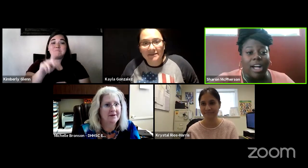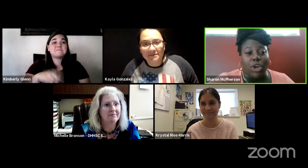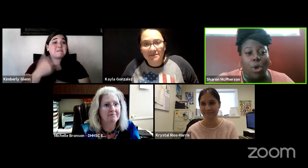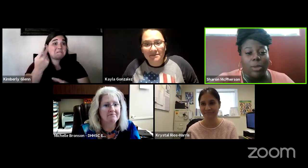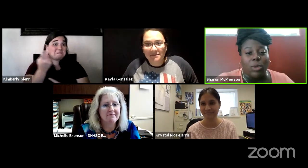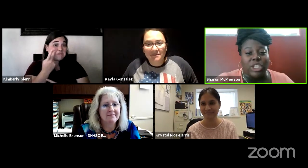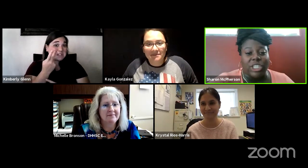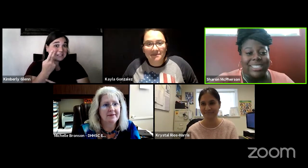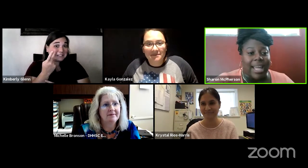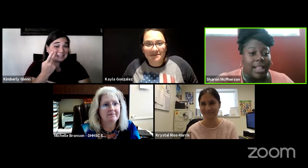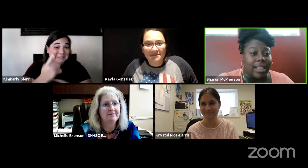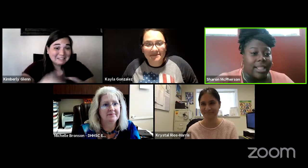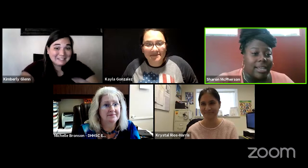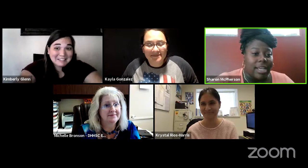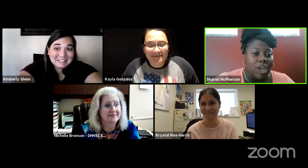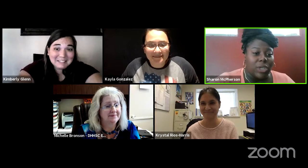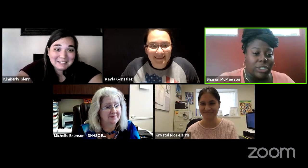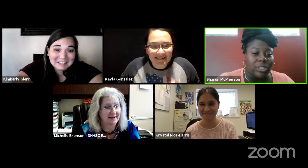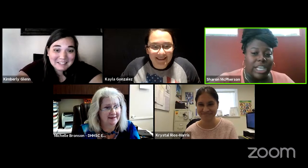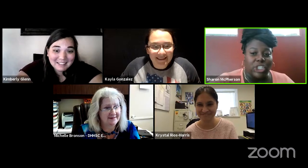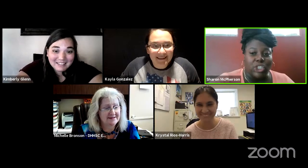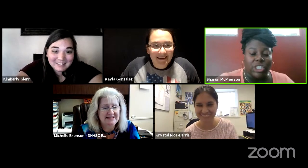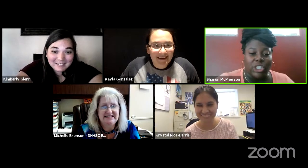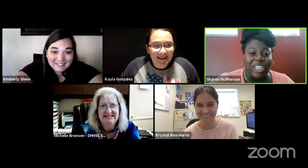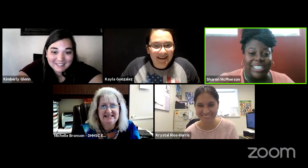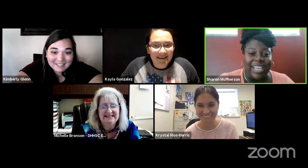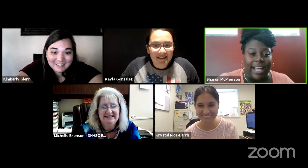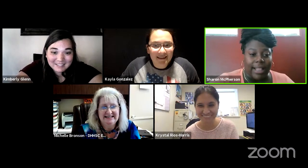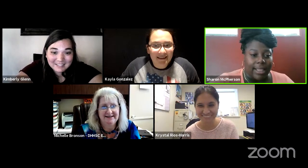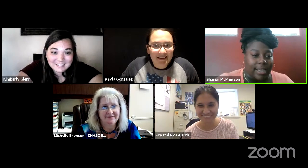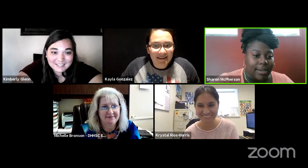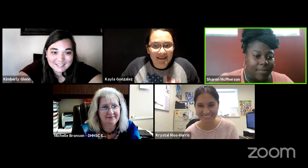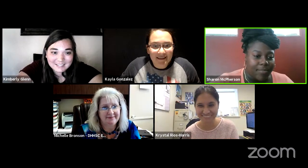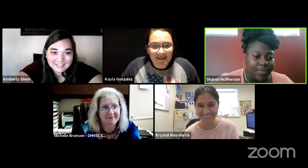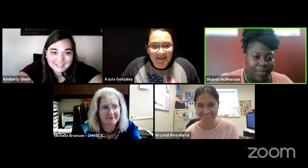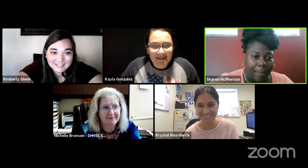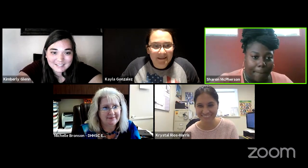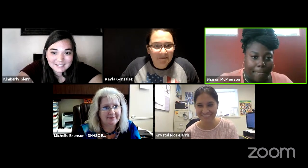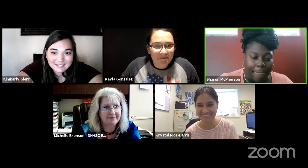Giselle. We're going to go with Giselle. Crystal says Giselle.